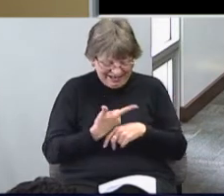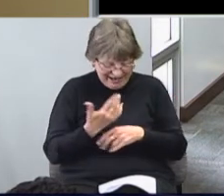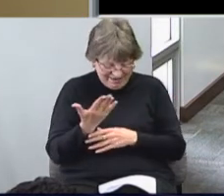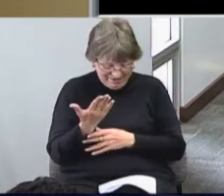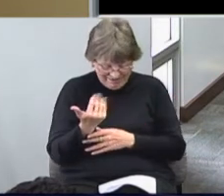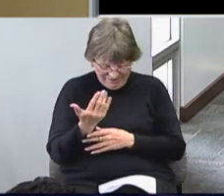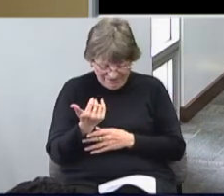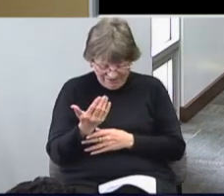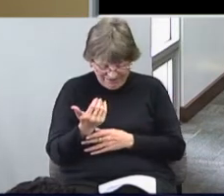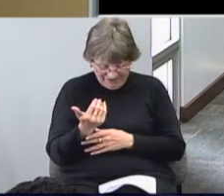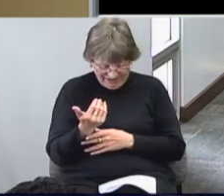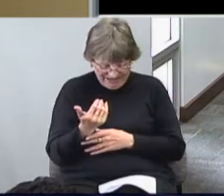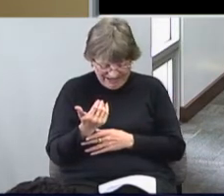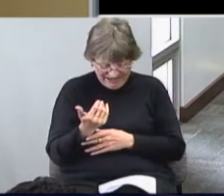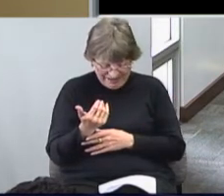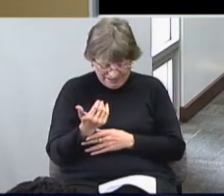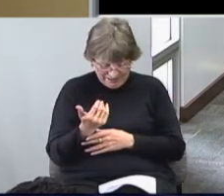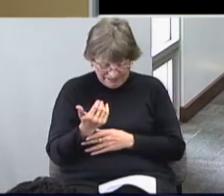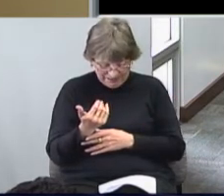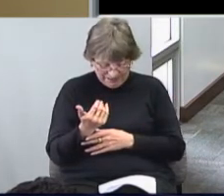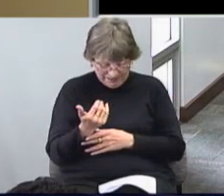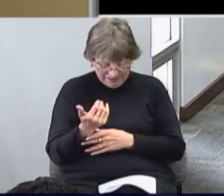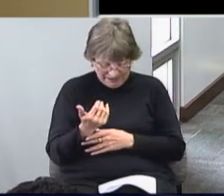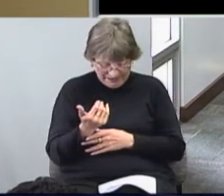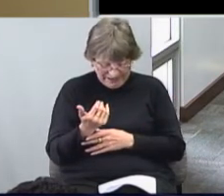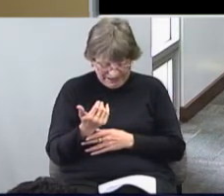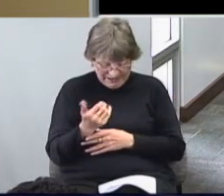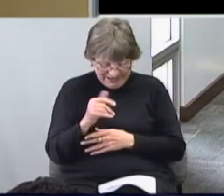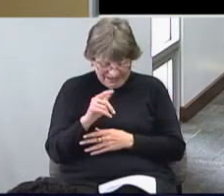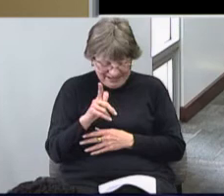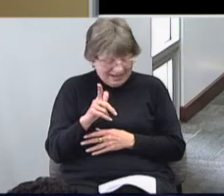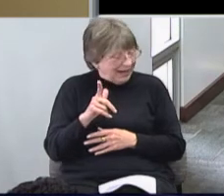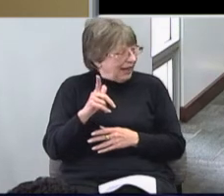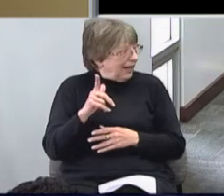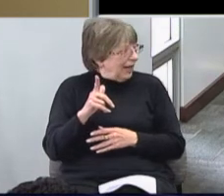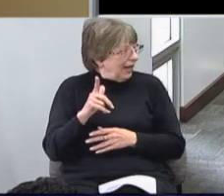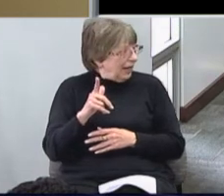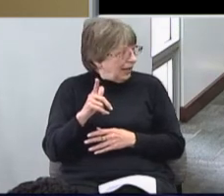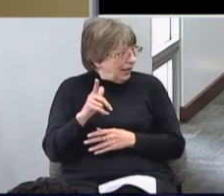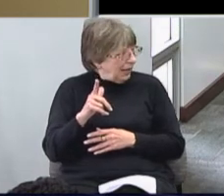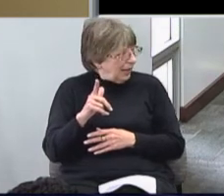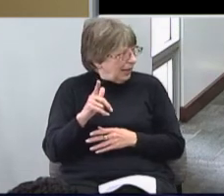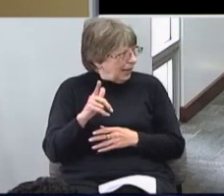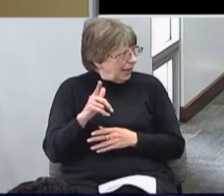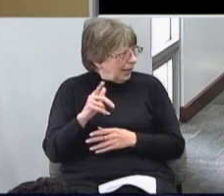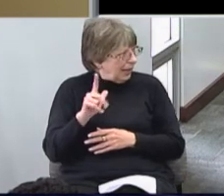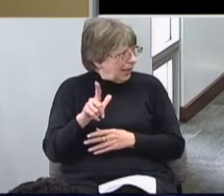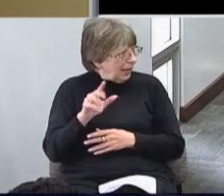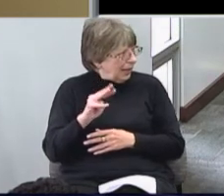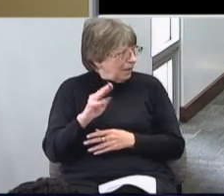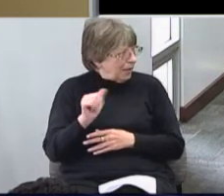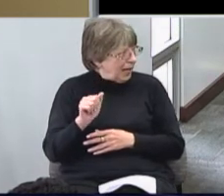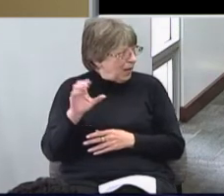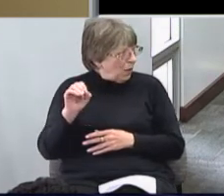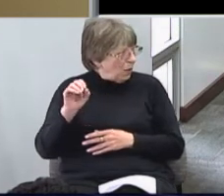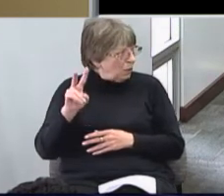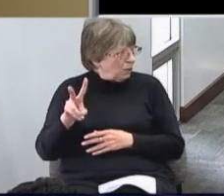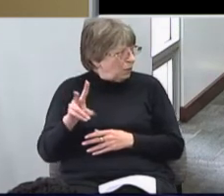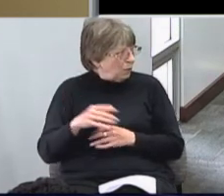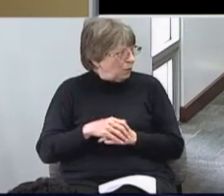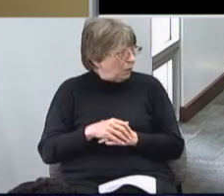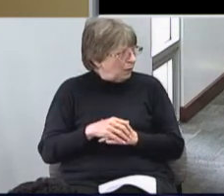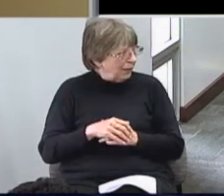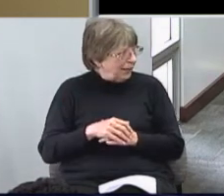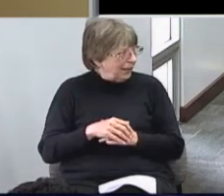02. It's an appeal of a landmarks determination for window replacement at the property with the address of 700